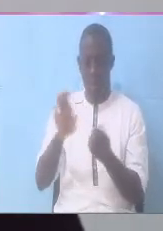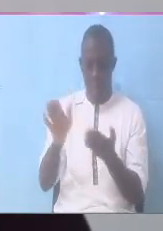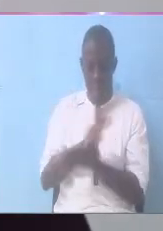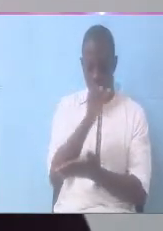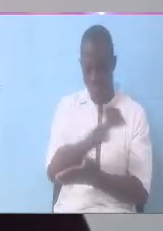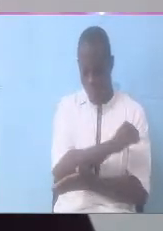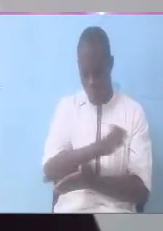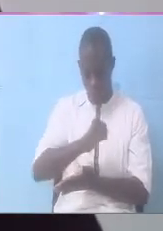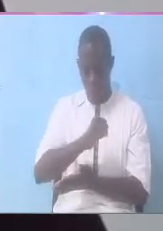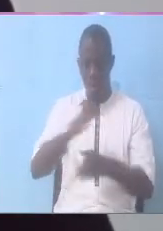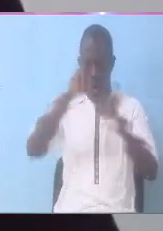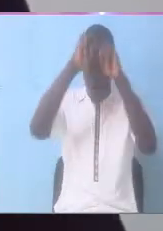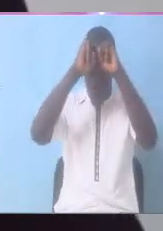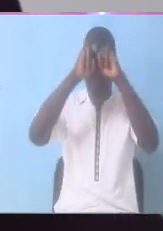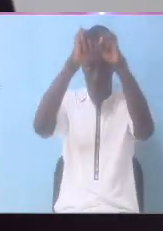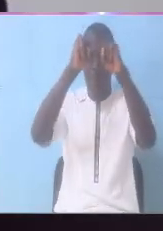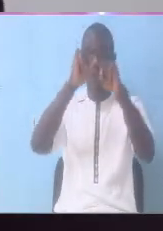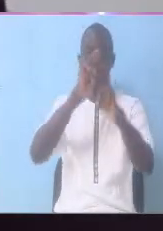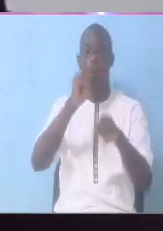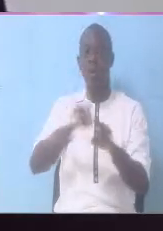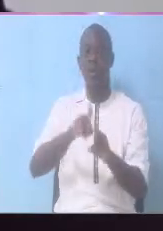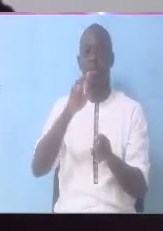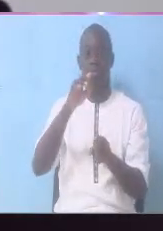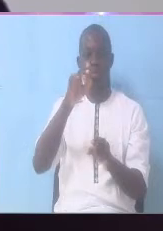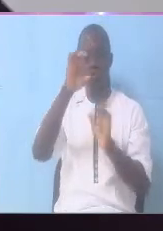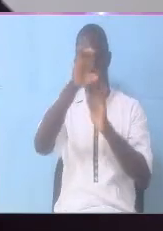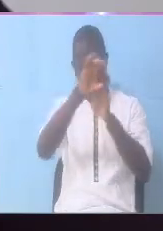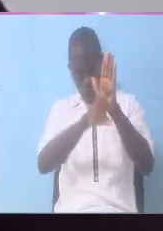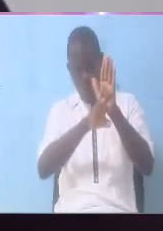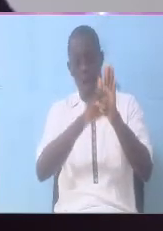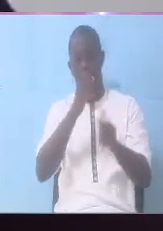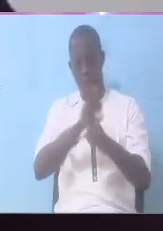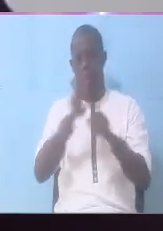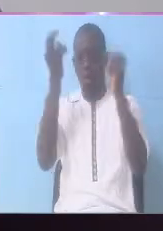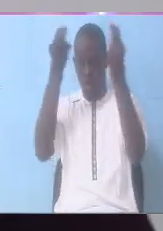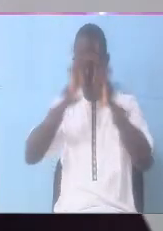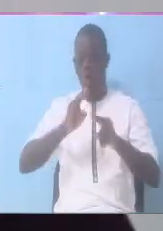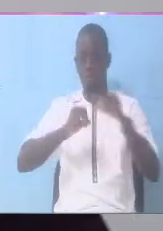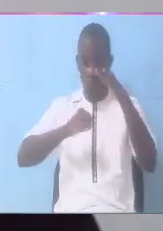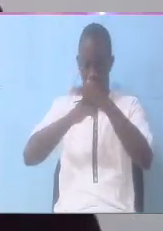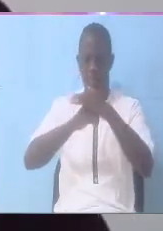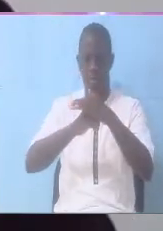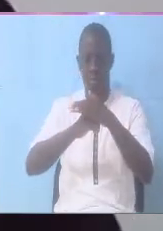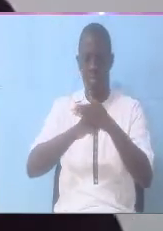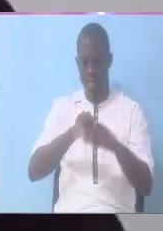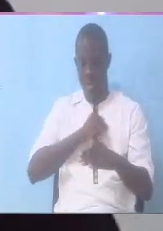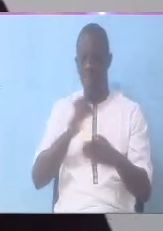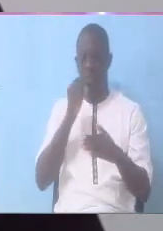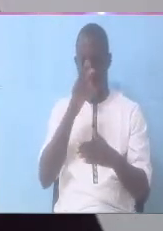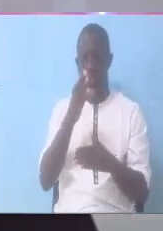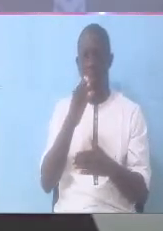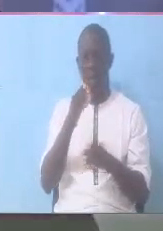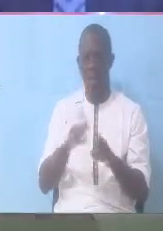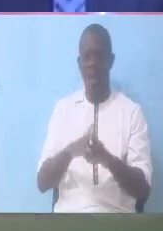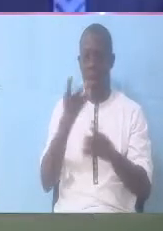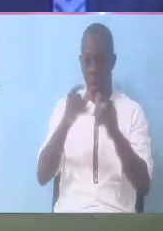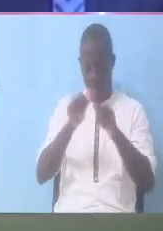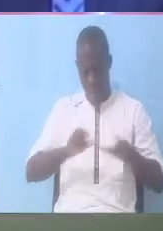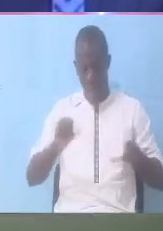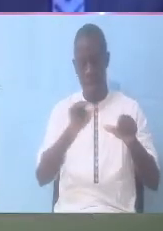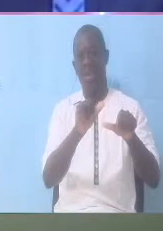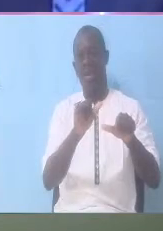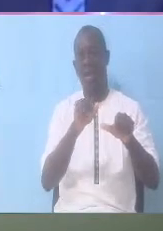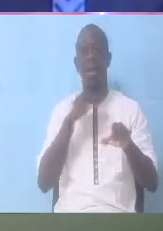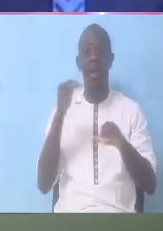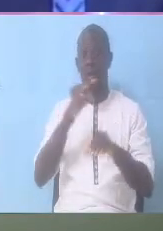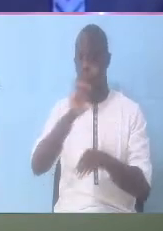Yes. Wala mnyinte Almamo ni aje nga foko mate konti. Ni moyo jorango ta kido ninkeso purka